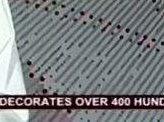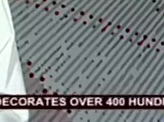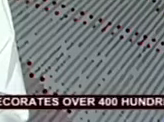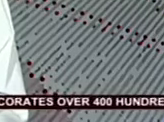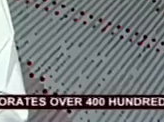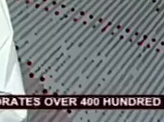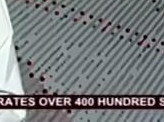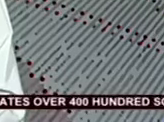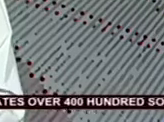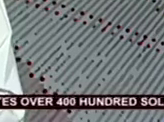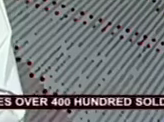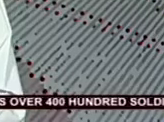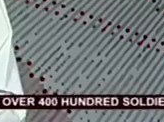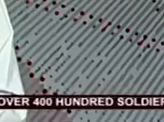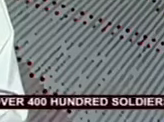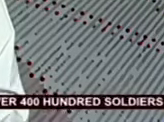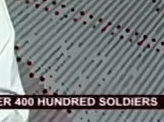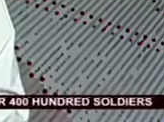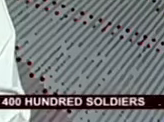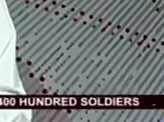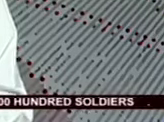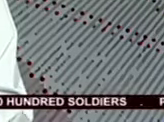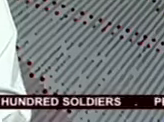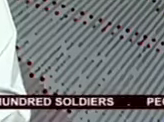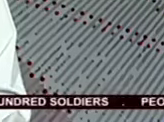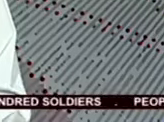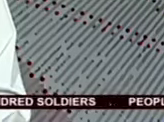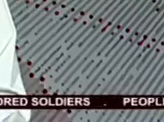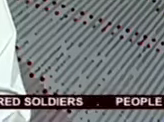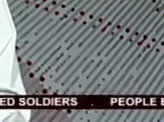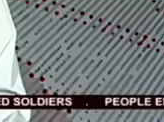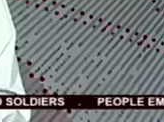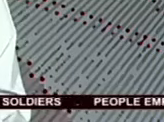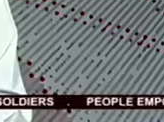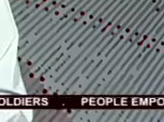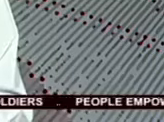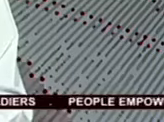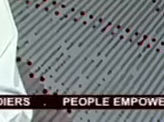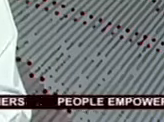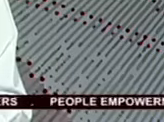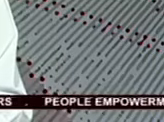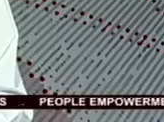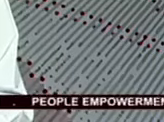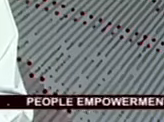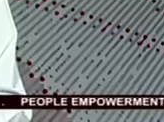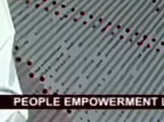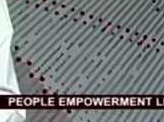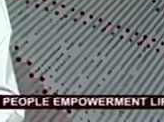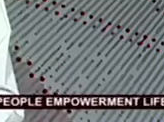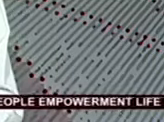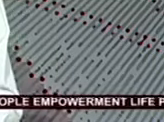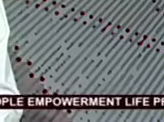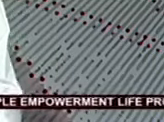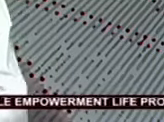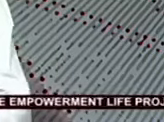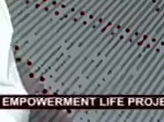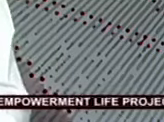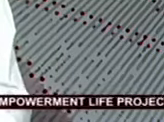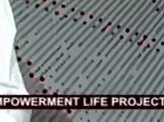mi musamu ramadante wolem sun karo nyinte anibi na studio kono jam bitum malum fo ngam mosoto len min se